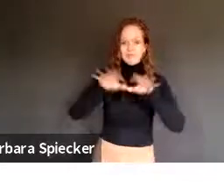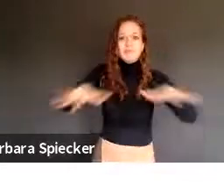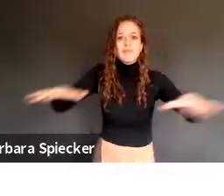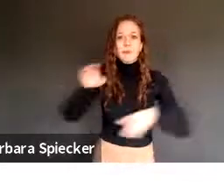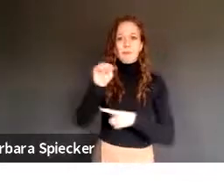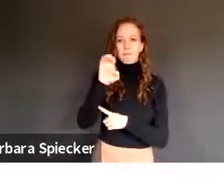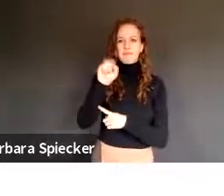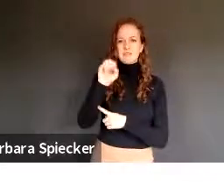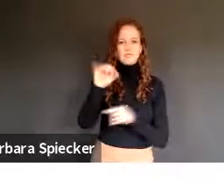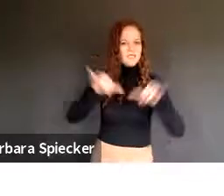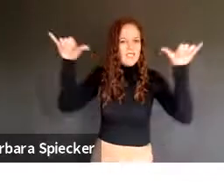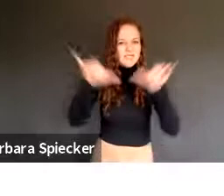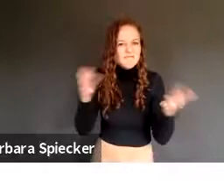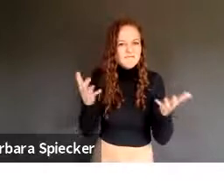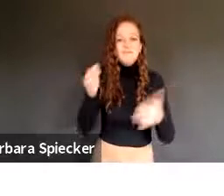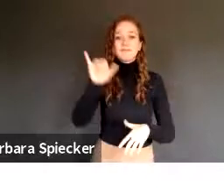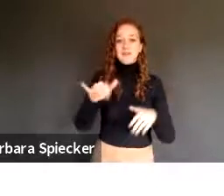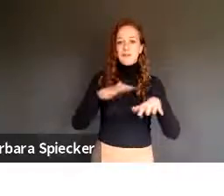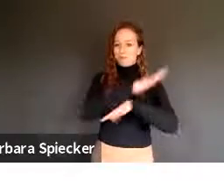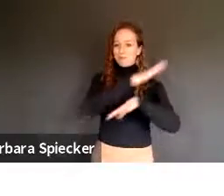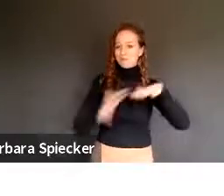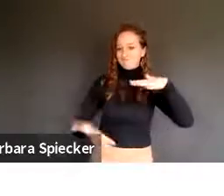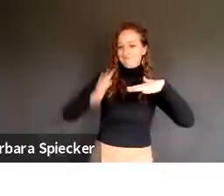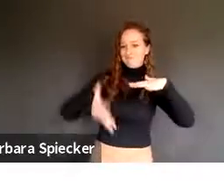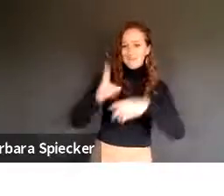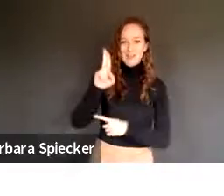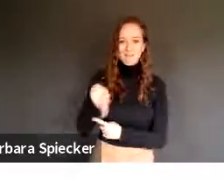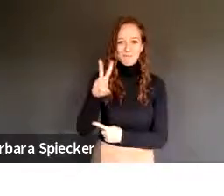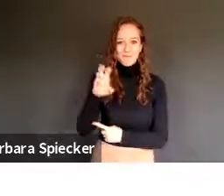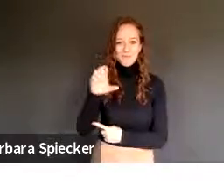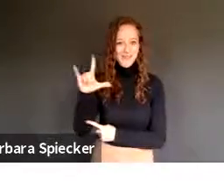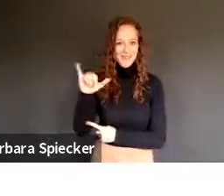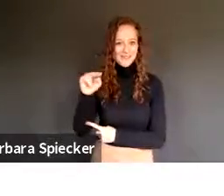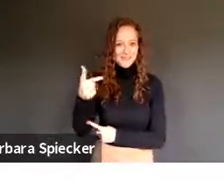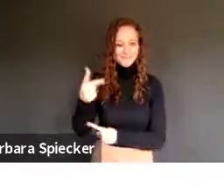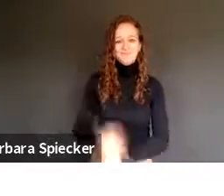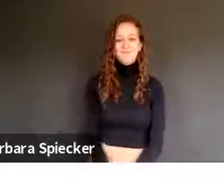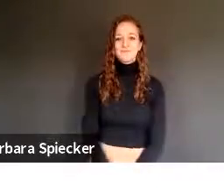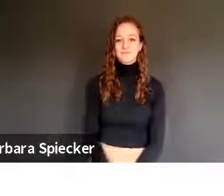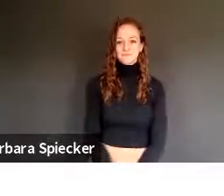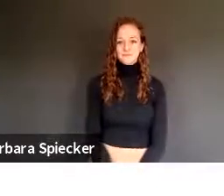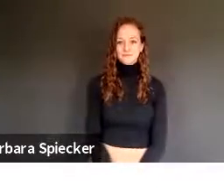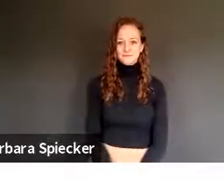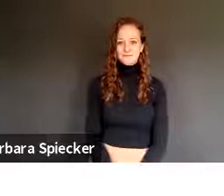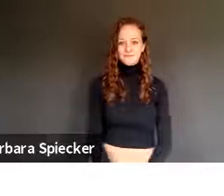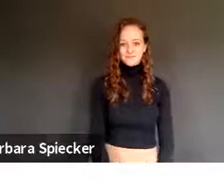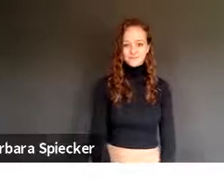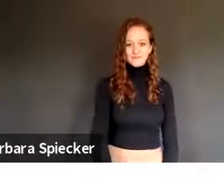If we zoom out one more scale, factors operating on a mesoscale include, for example, coastal upwelling.